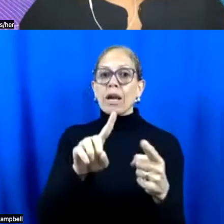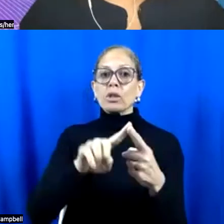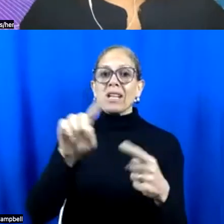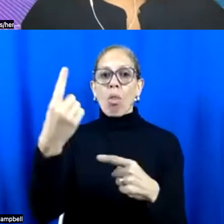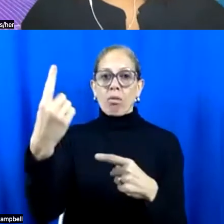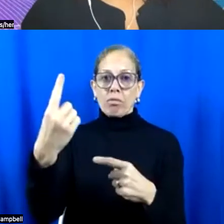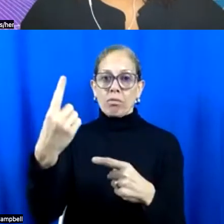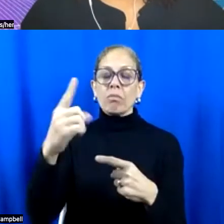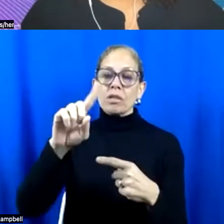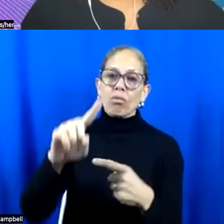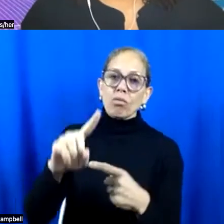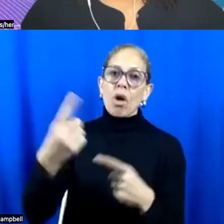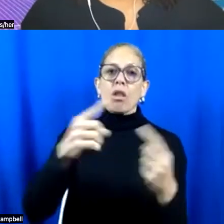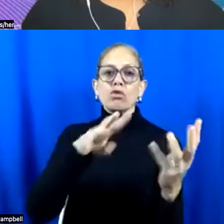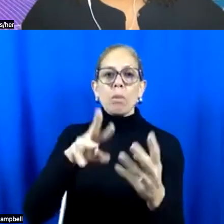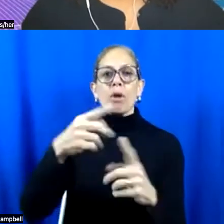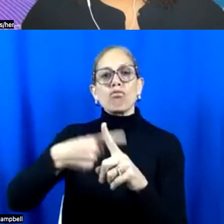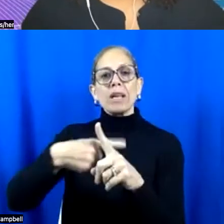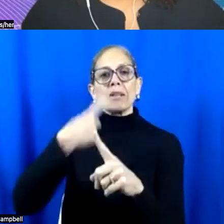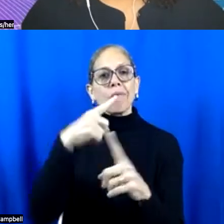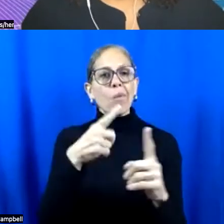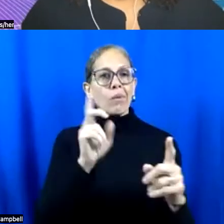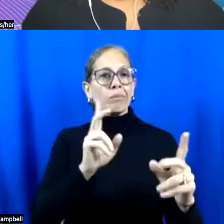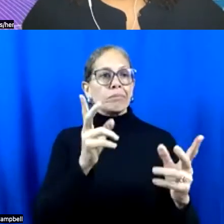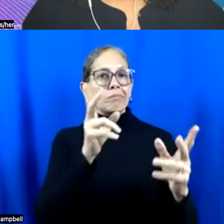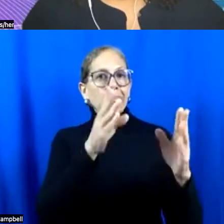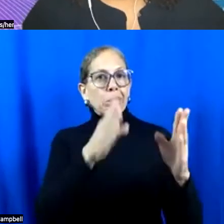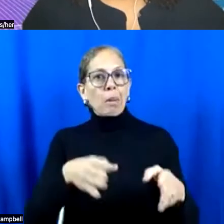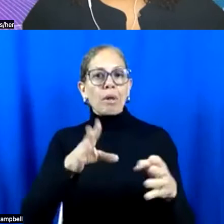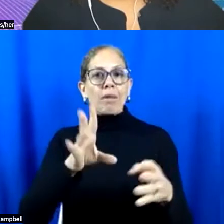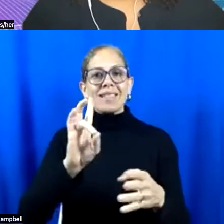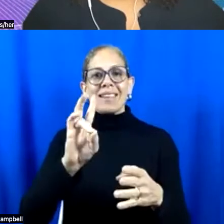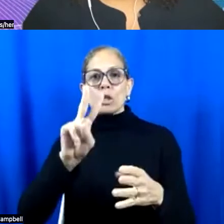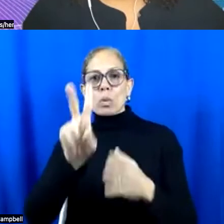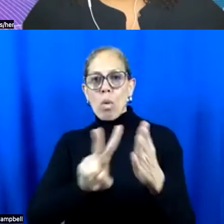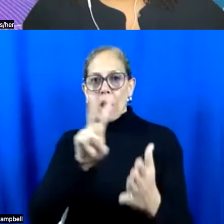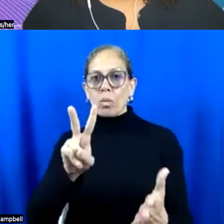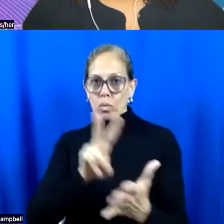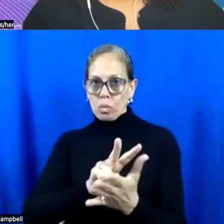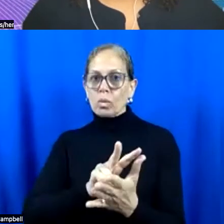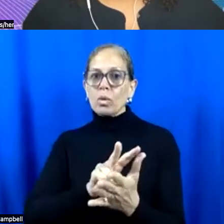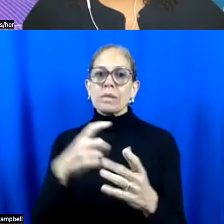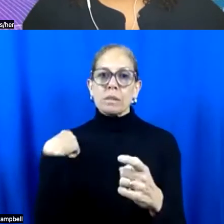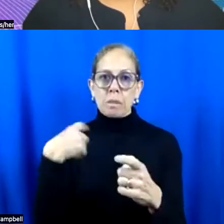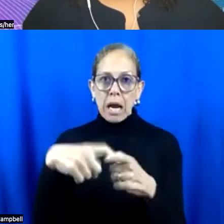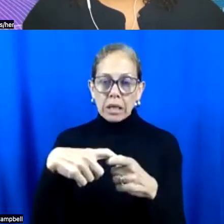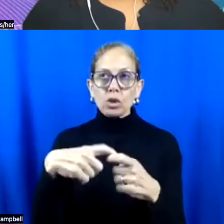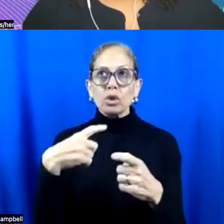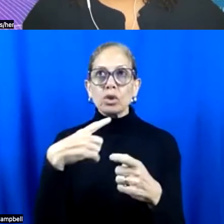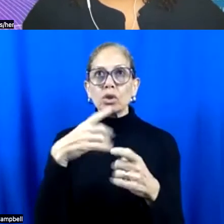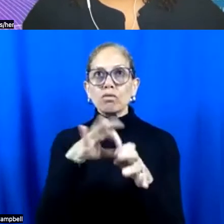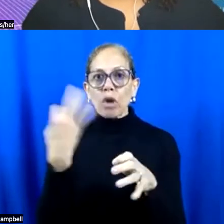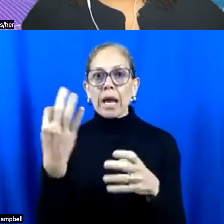it's $1 streaming rental for individuals for 72 hours. And it's available in Spanish,